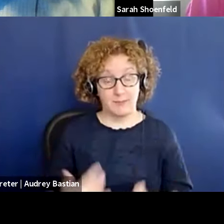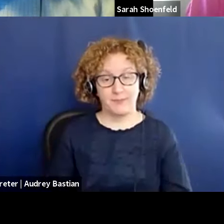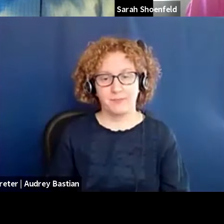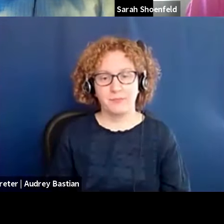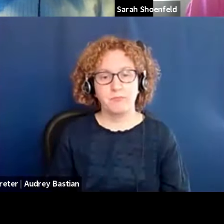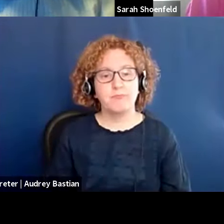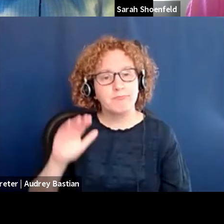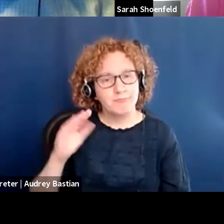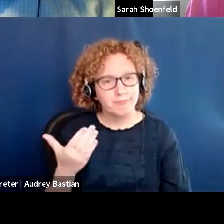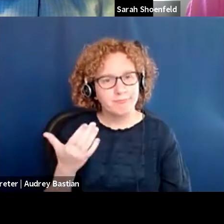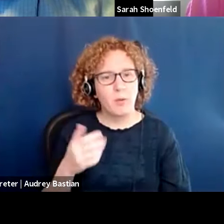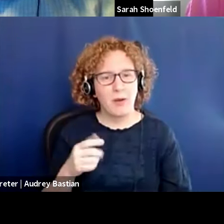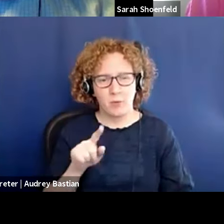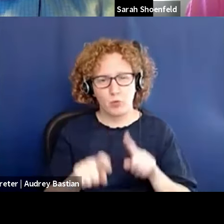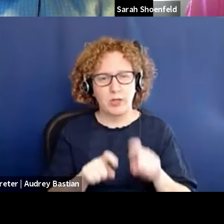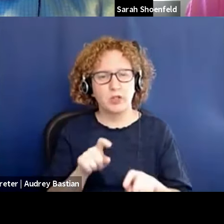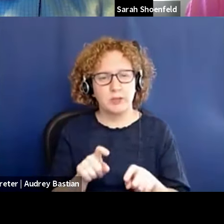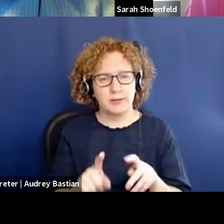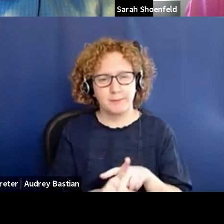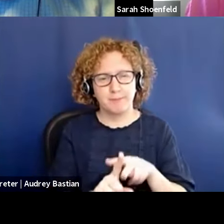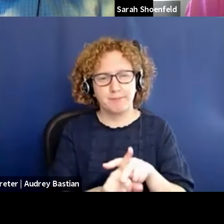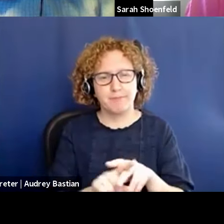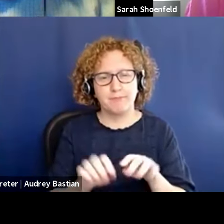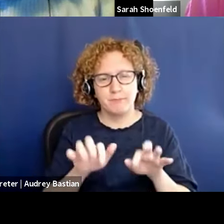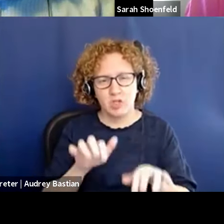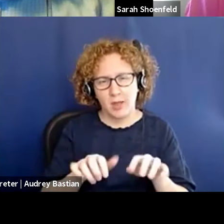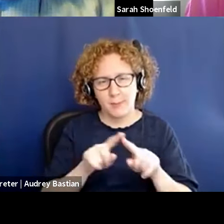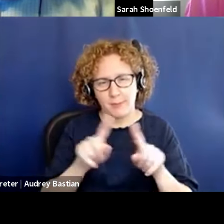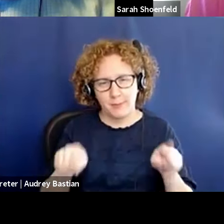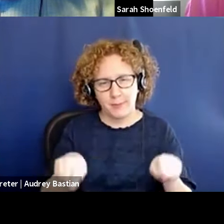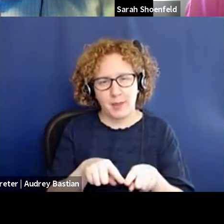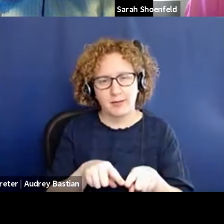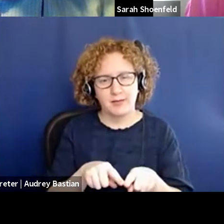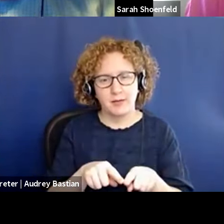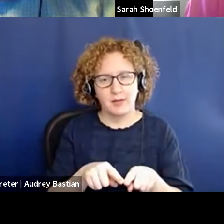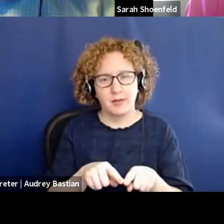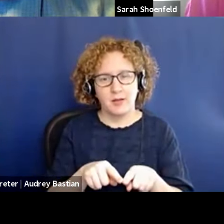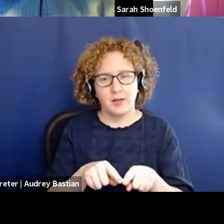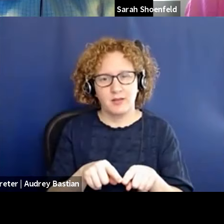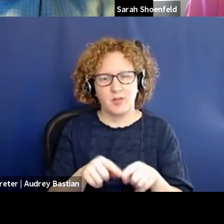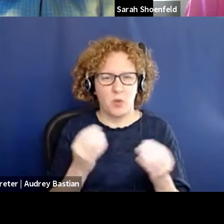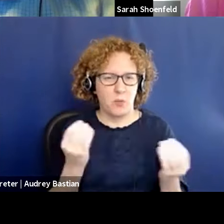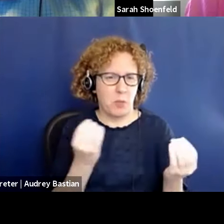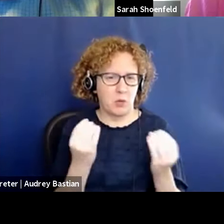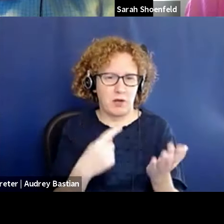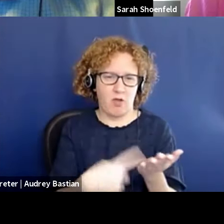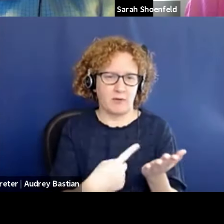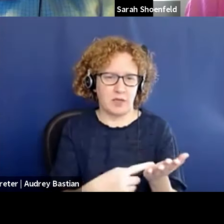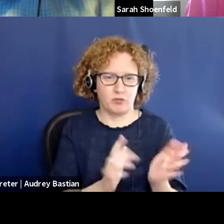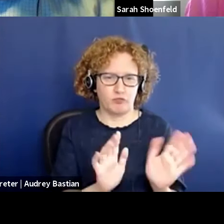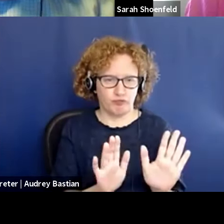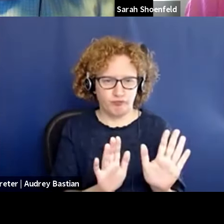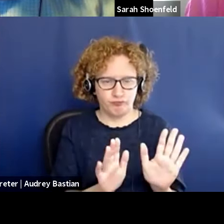It looks like we already have some questions that people are starting to ask in the chat. So I think we can forego most of the moderated conversation part of